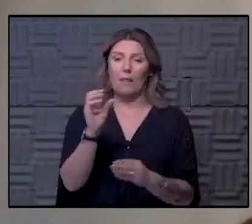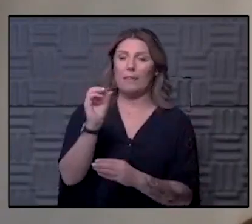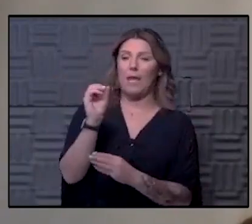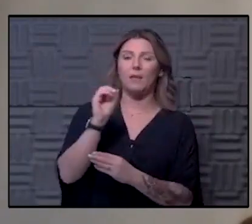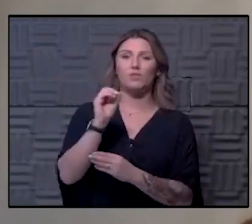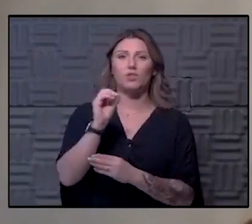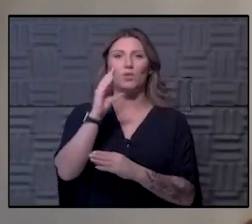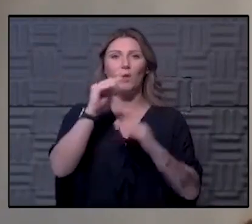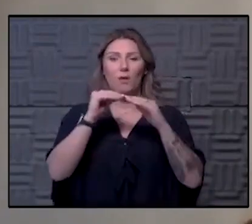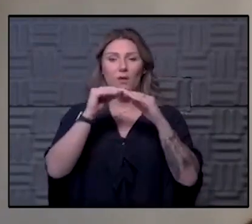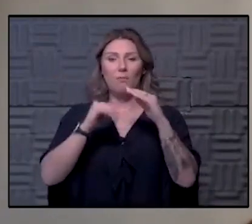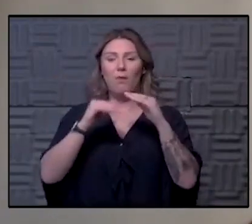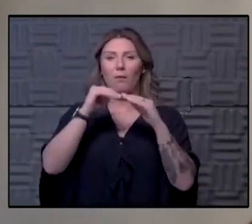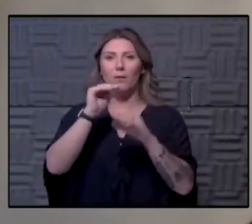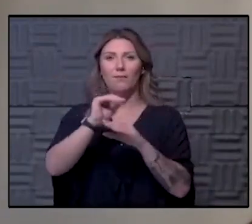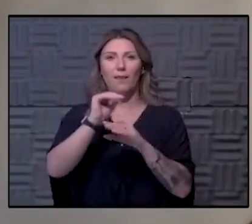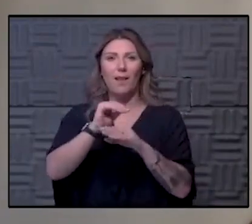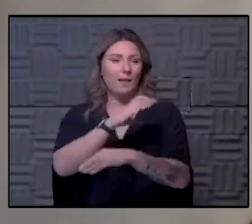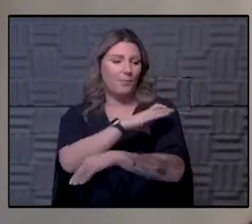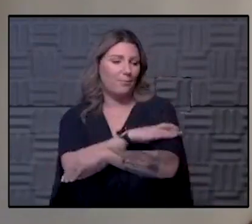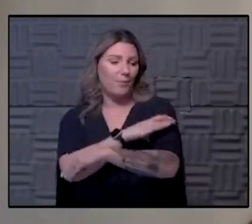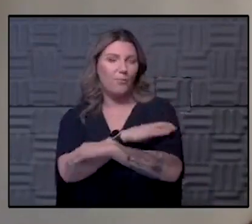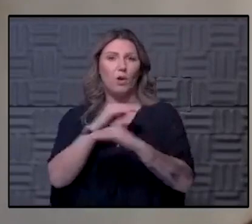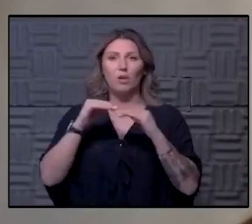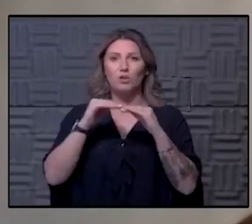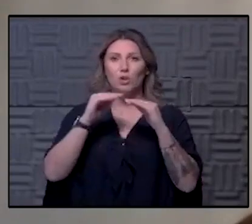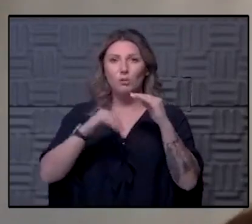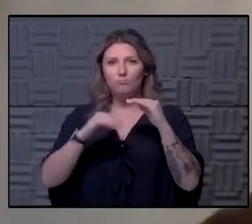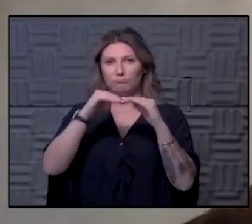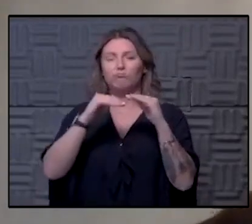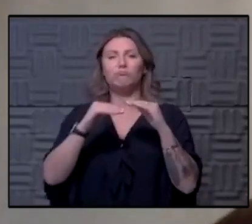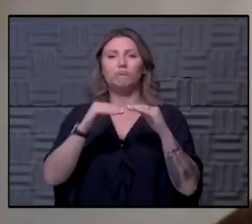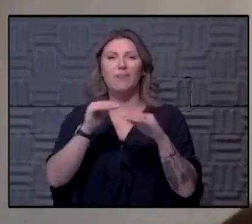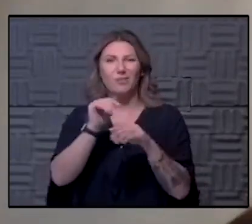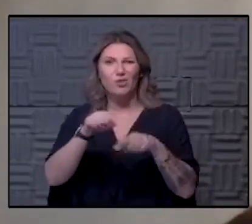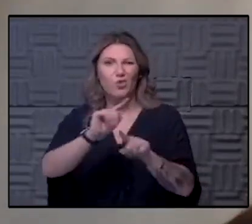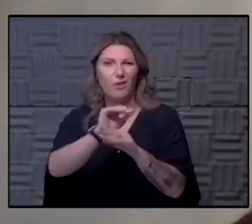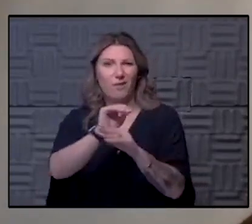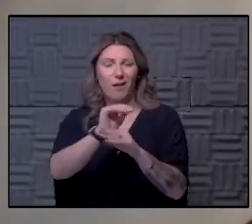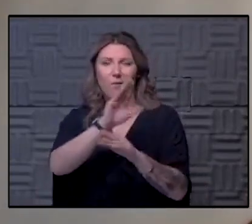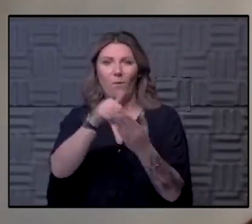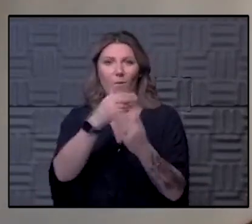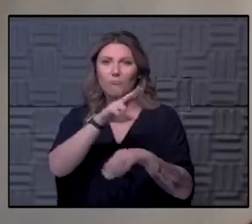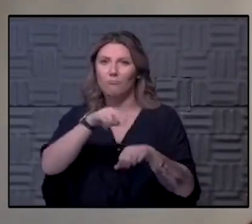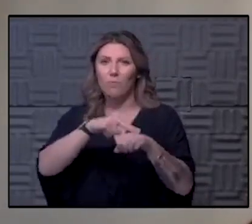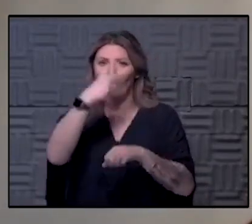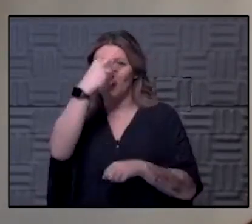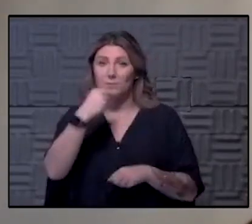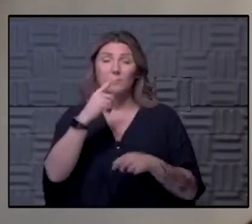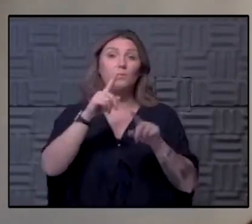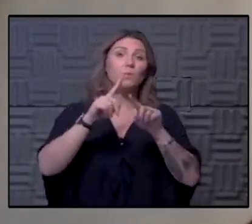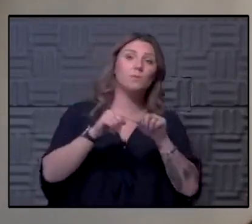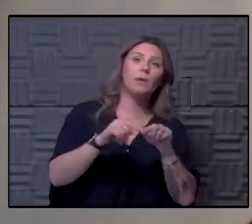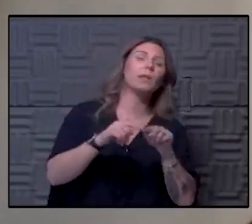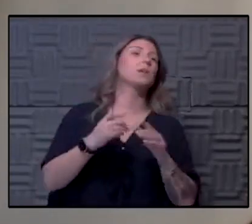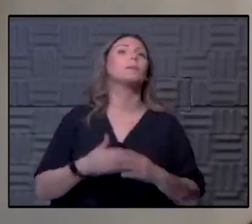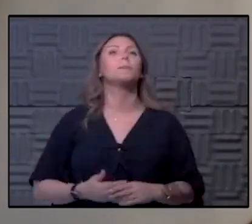dip down slightly at night, our blood pressure dips down slightly at night, and that's all normal sleep. And so depending